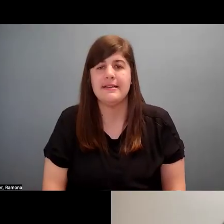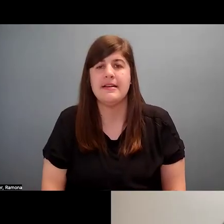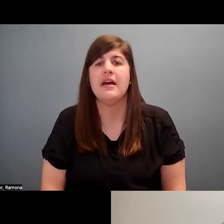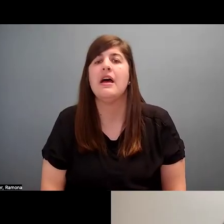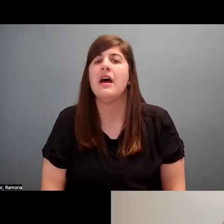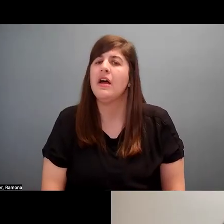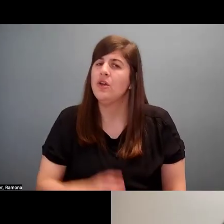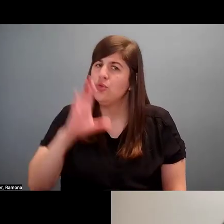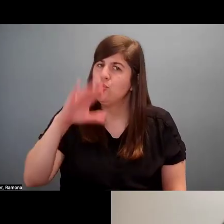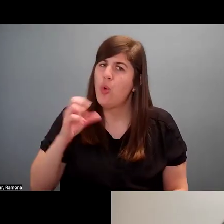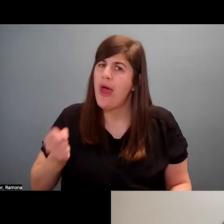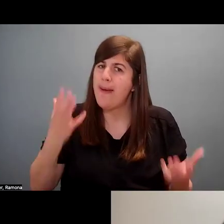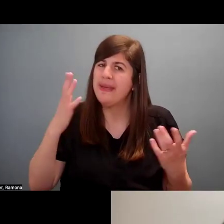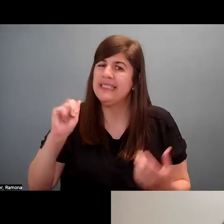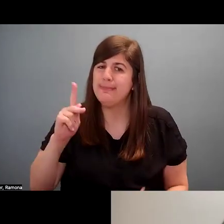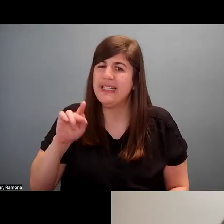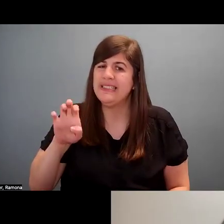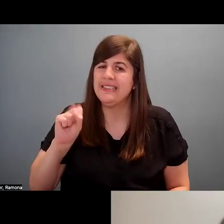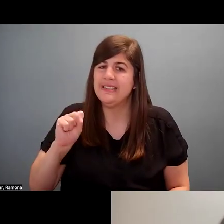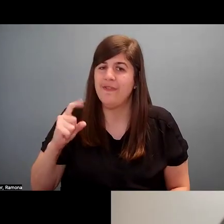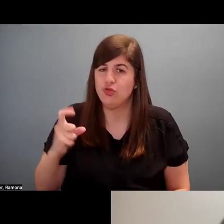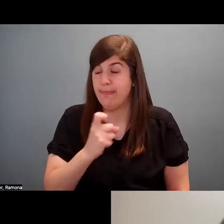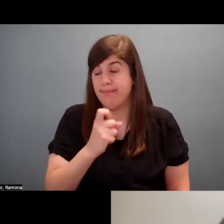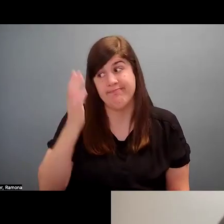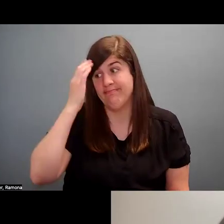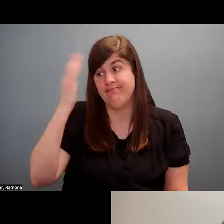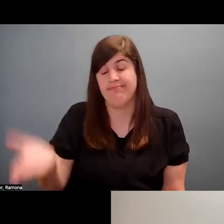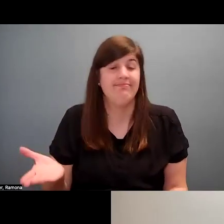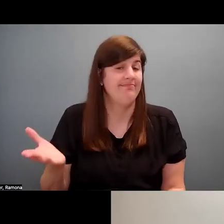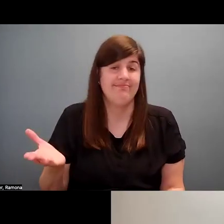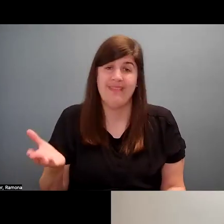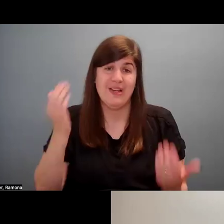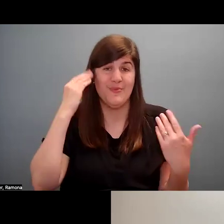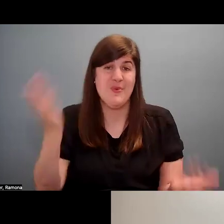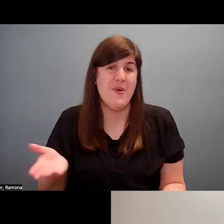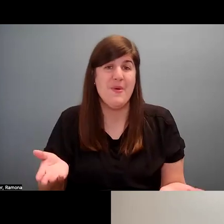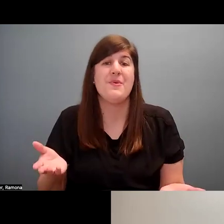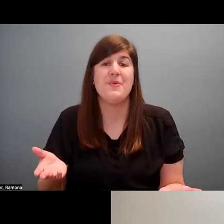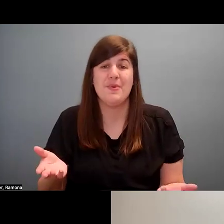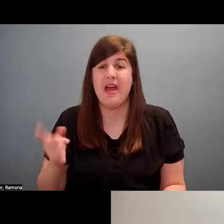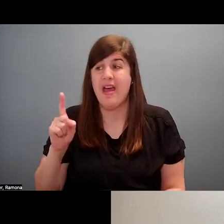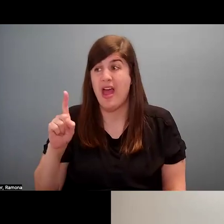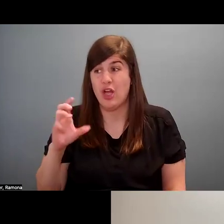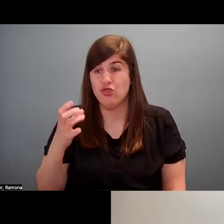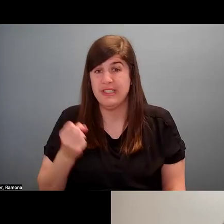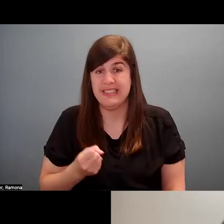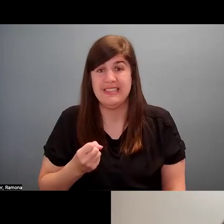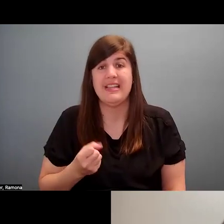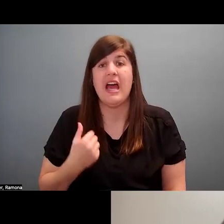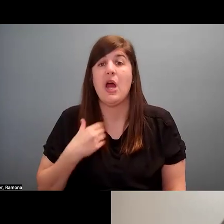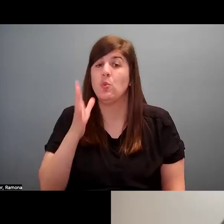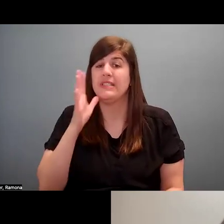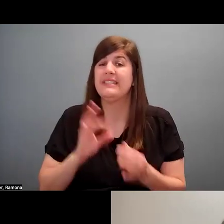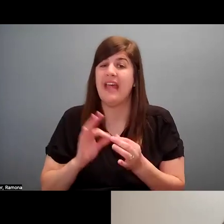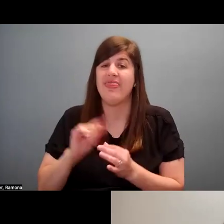How many, do you know how many species of shrimp there are? I do not know, but there Like are a lot. hundreds? I'm not sure. A I lot. would say